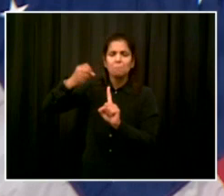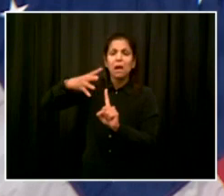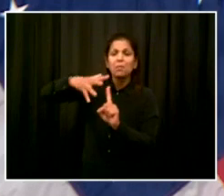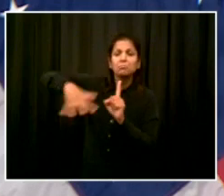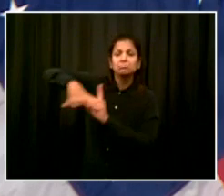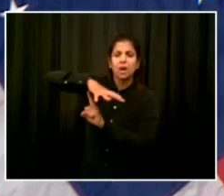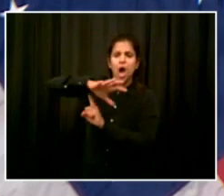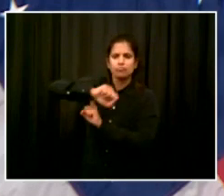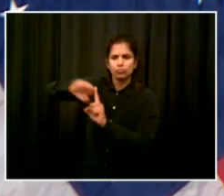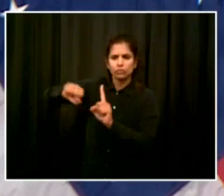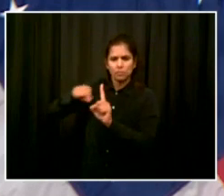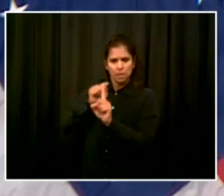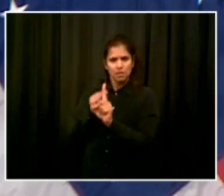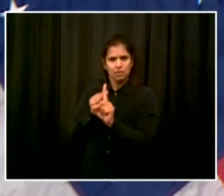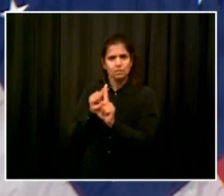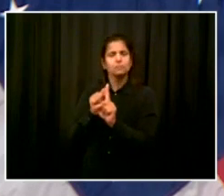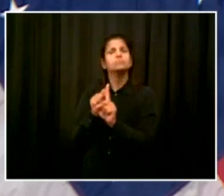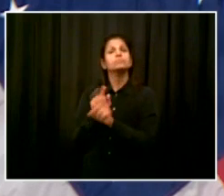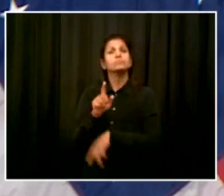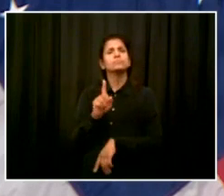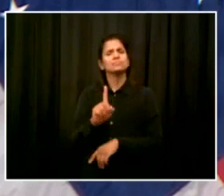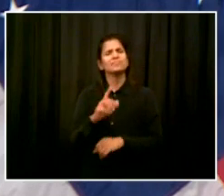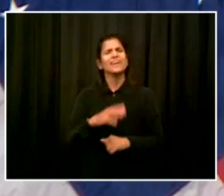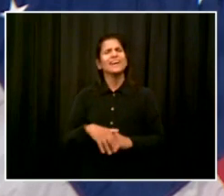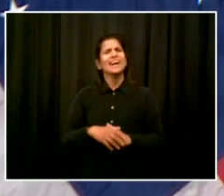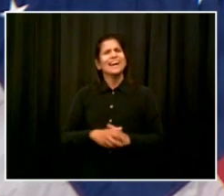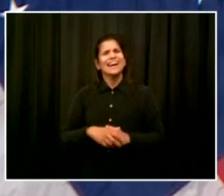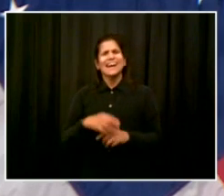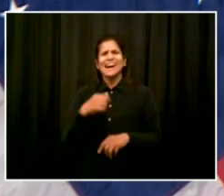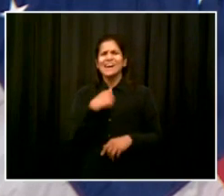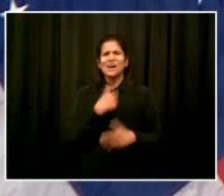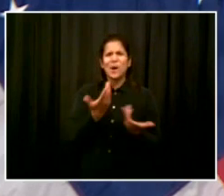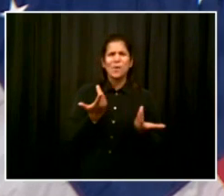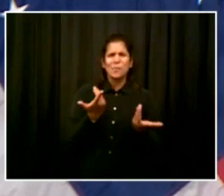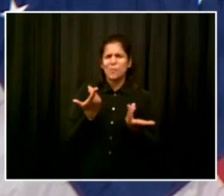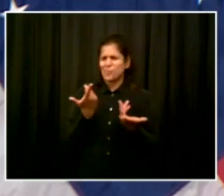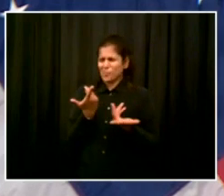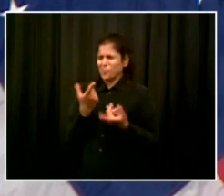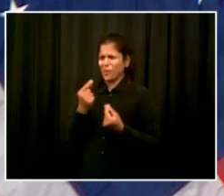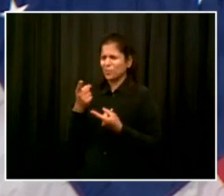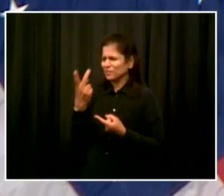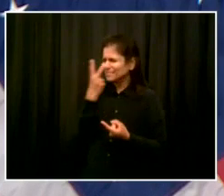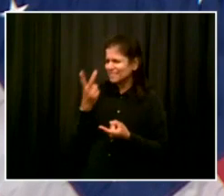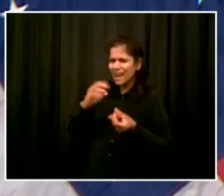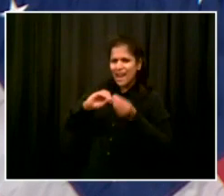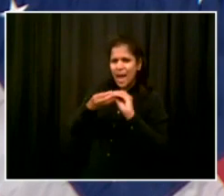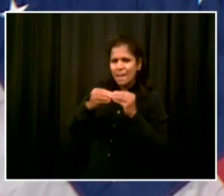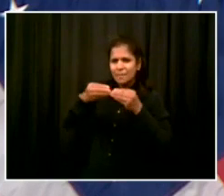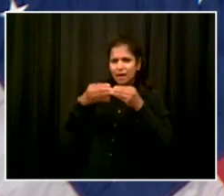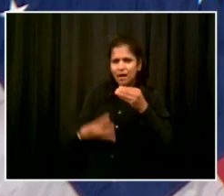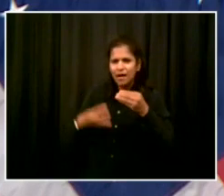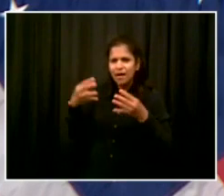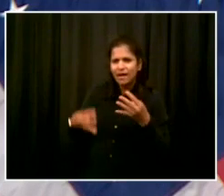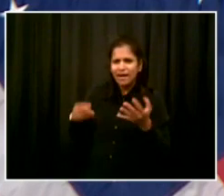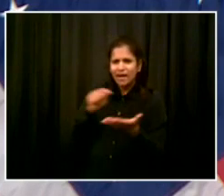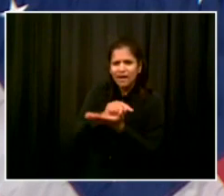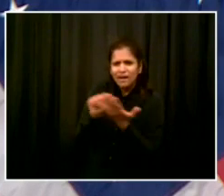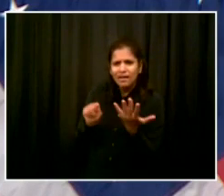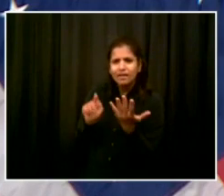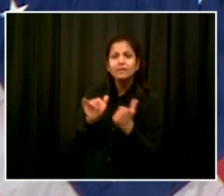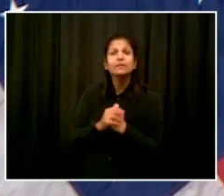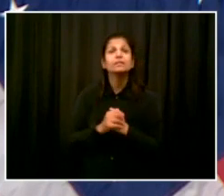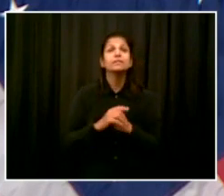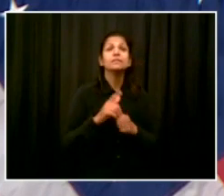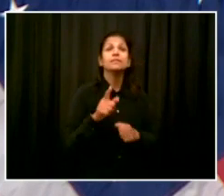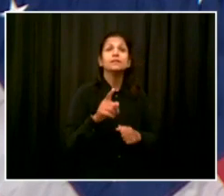with me, with Bob Boyce before me, with Mike LaPetri, with Terry Monahan, with Rodney Harrison, and on and